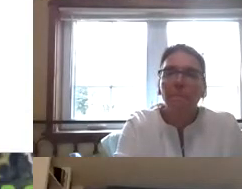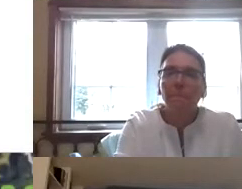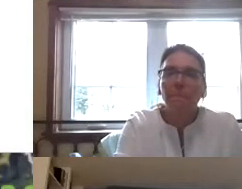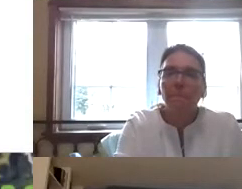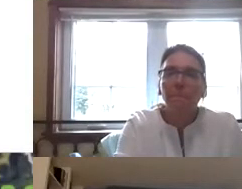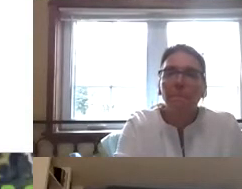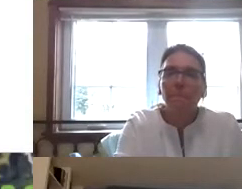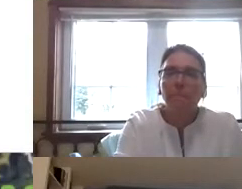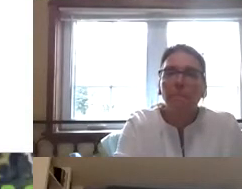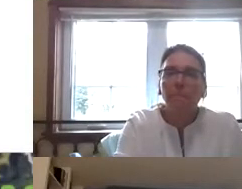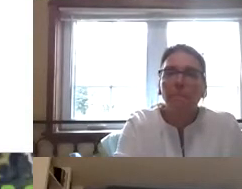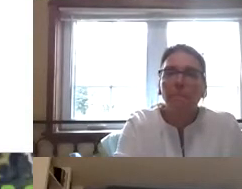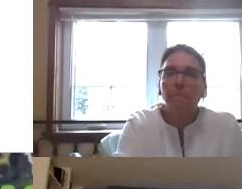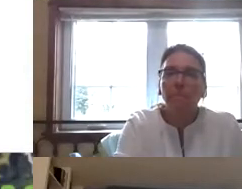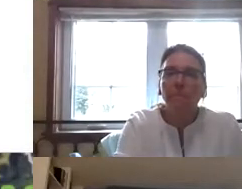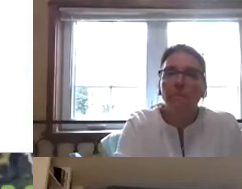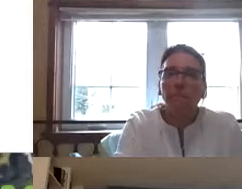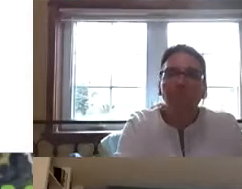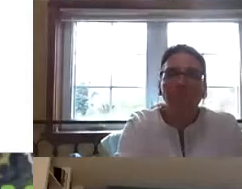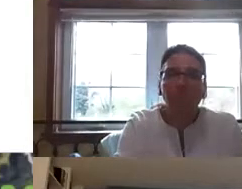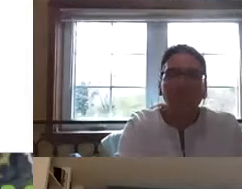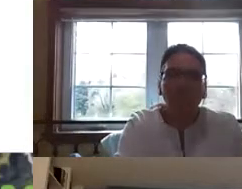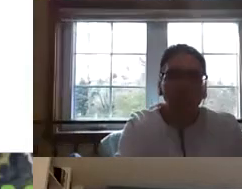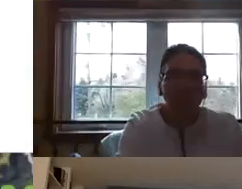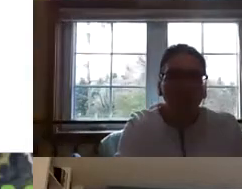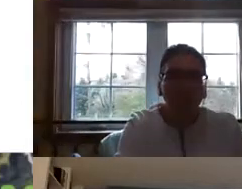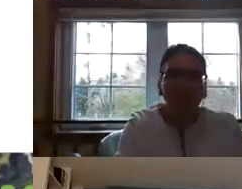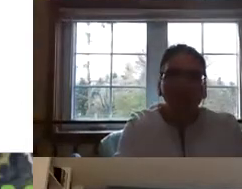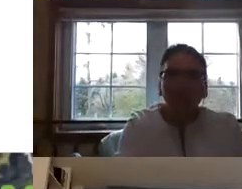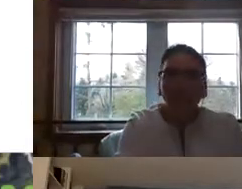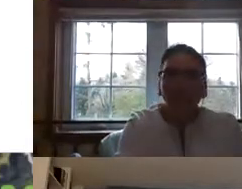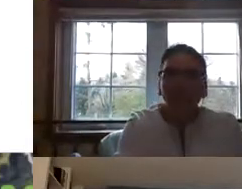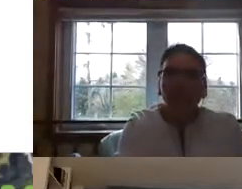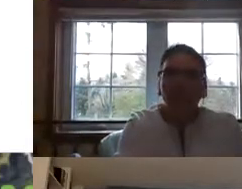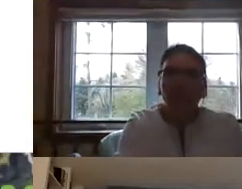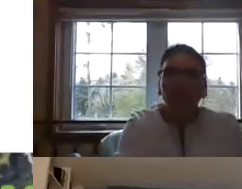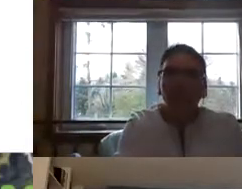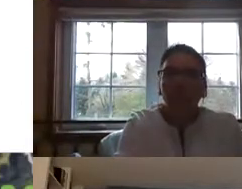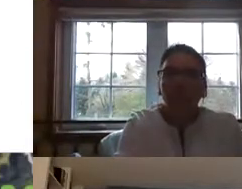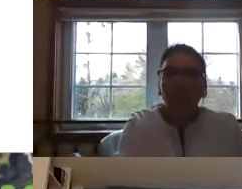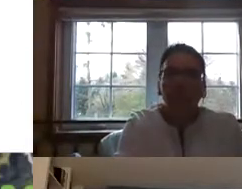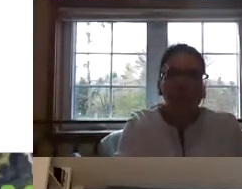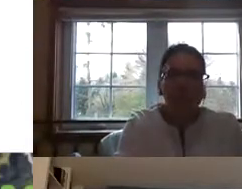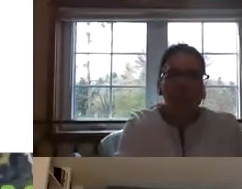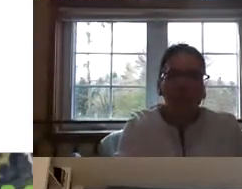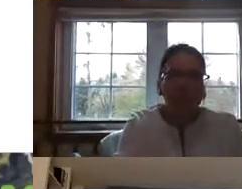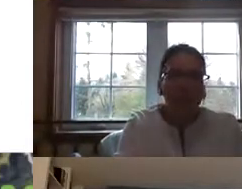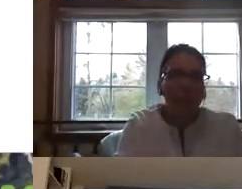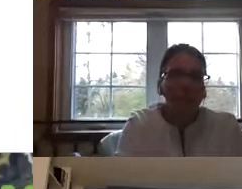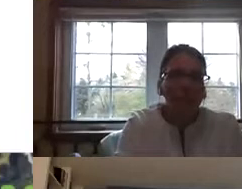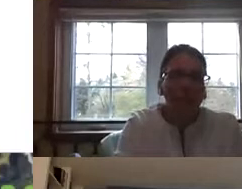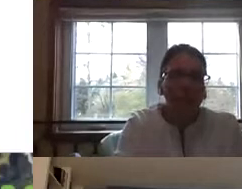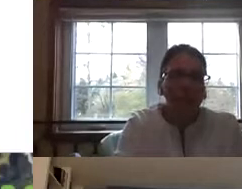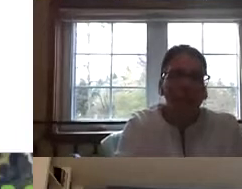I wonder, maybe I could pass it in the meantime to Anna and ask if there is any question in the chat so far.